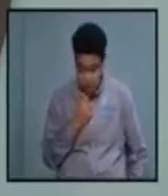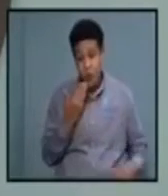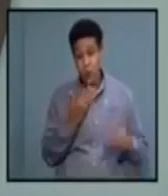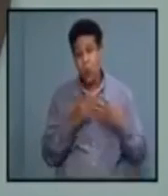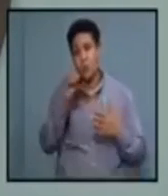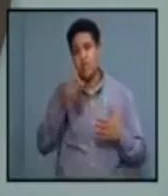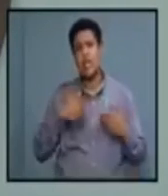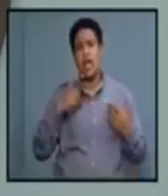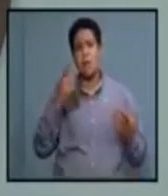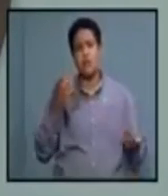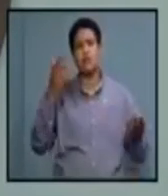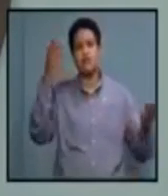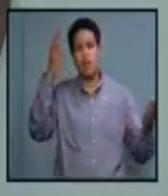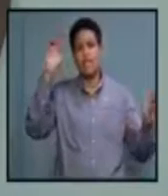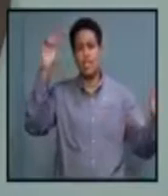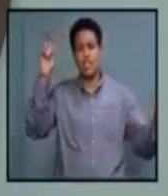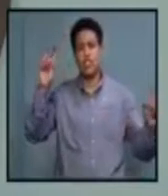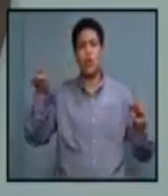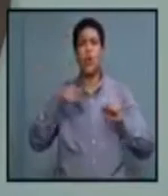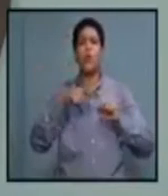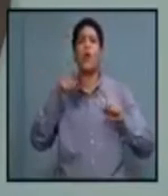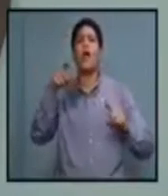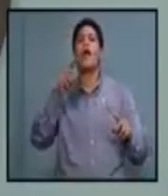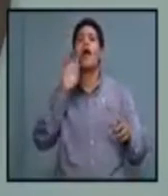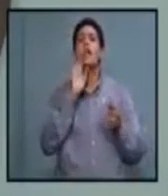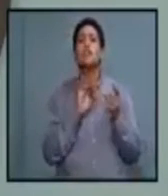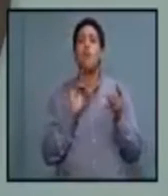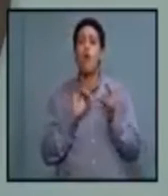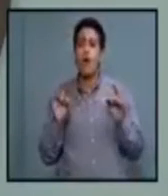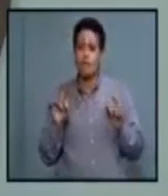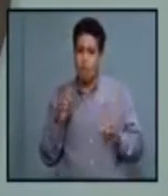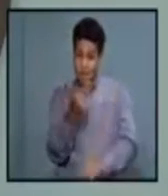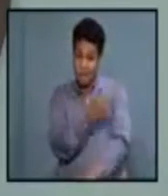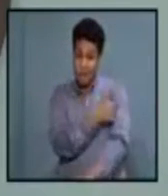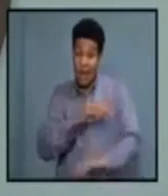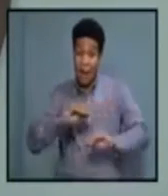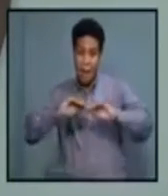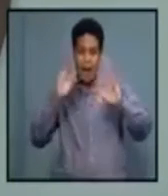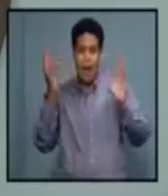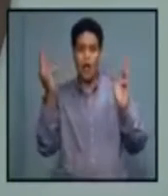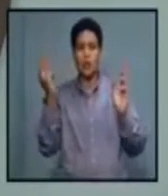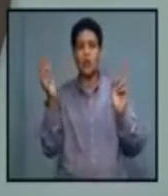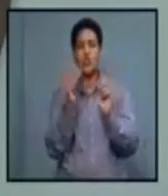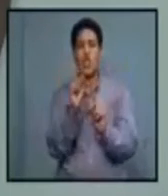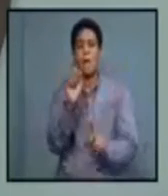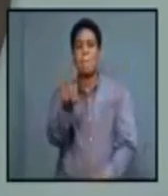very clear in using the term mandatory. Now,